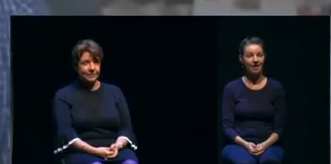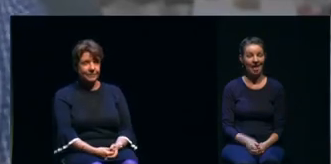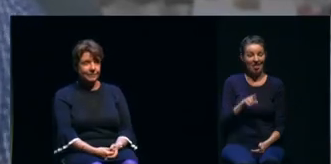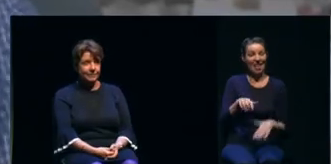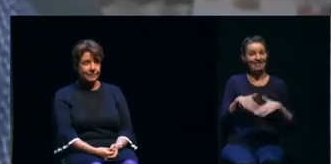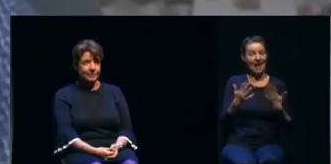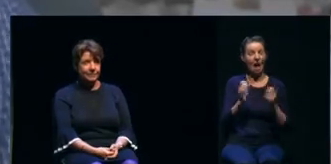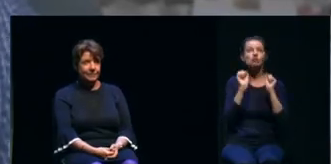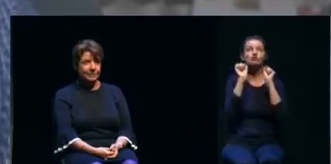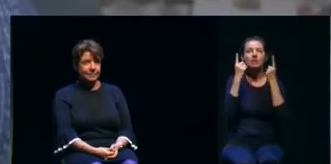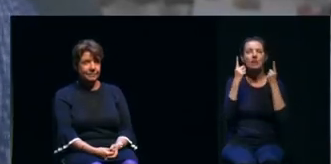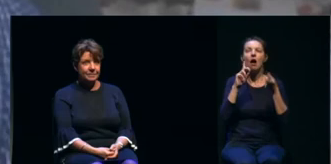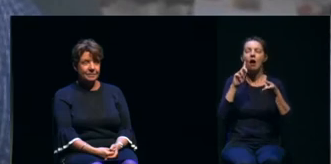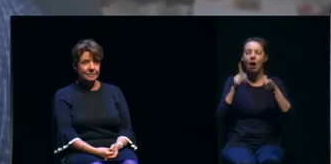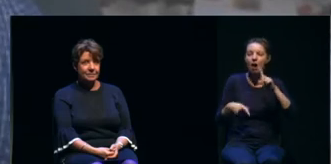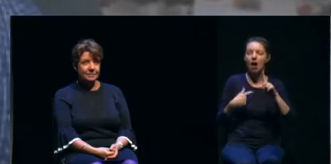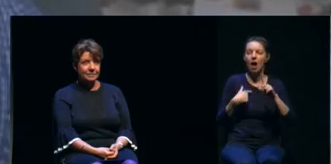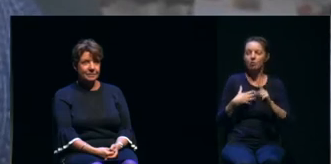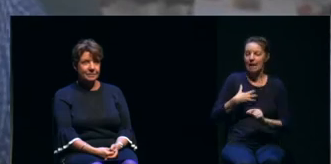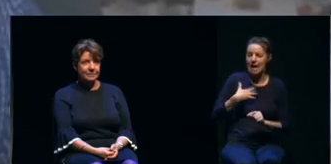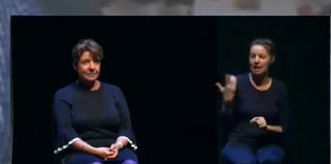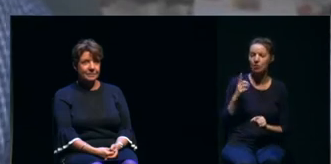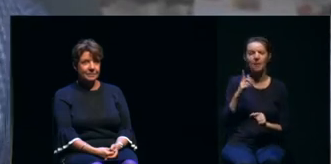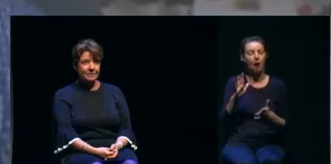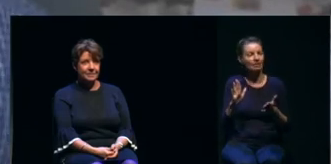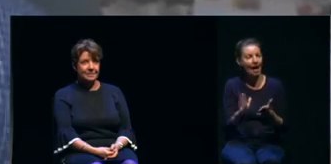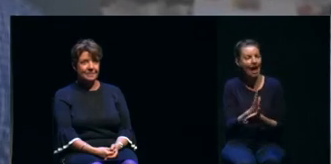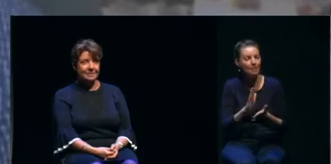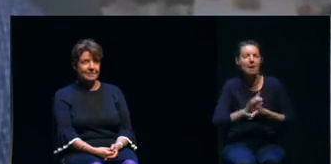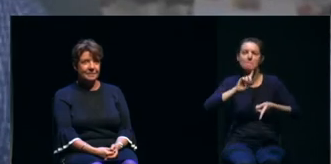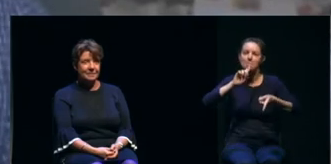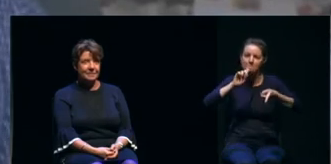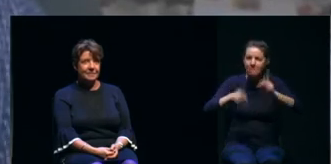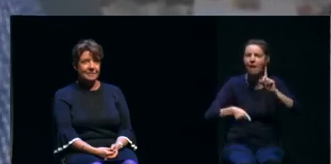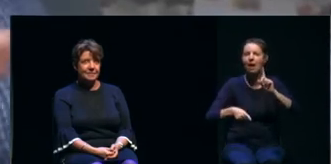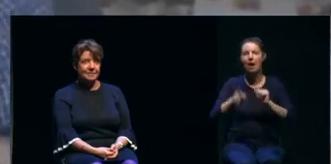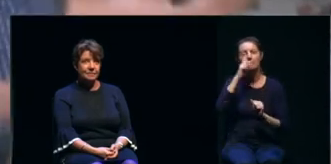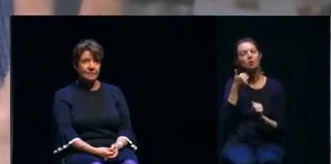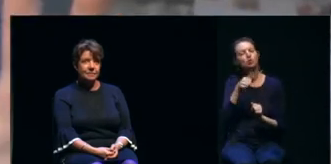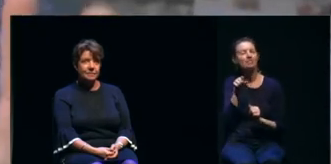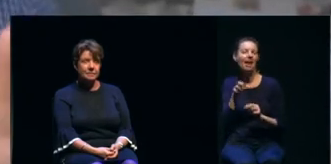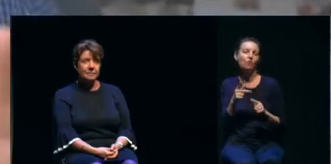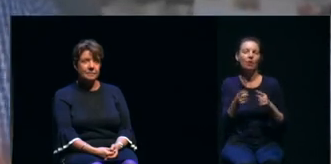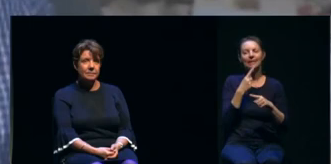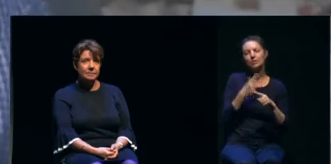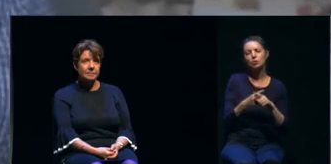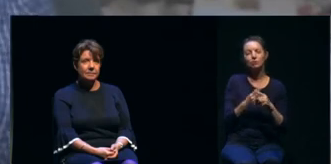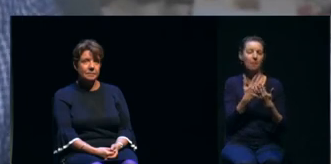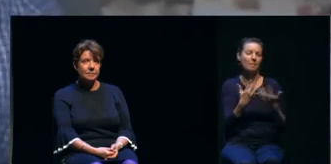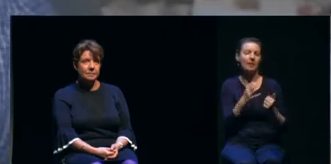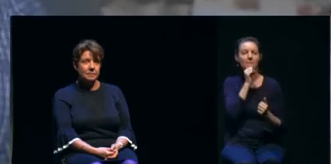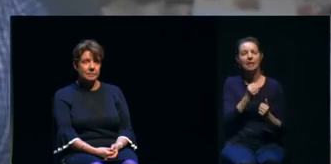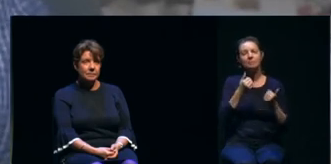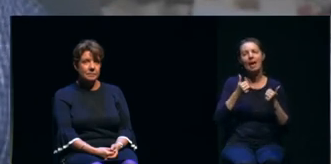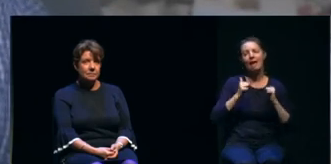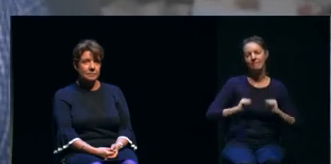just jumped up and down. I was so angry but so happy I'd finally worked out this sentence. This is so often used as an excuse for so many male behaviours. Just kind of like,